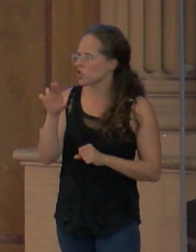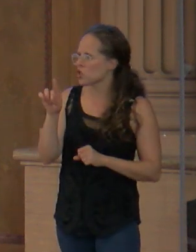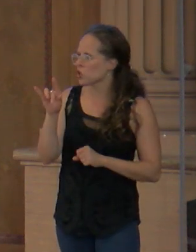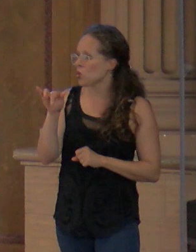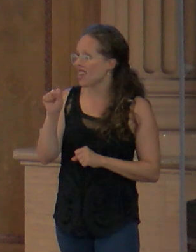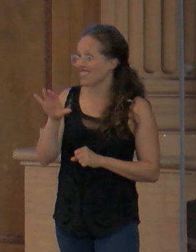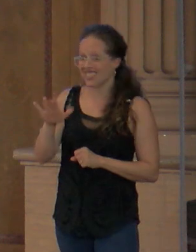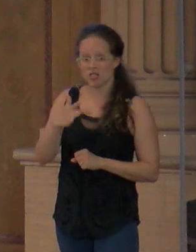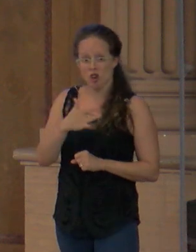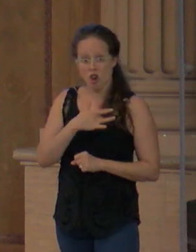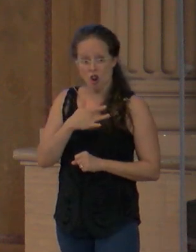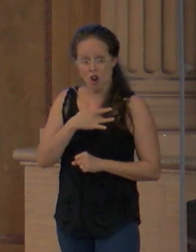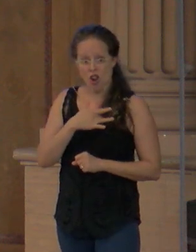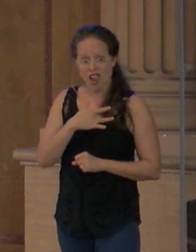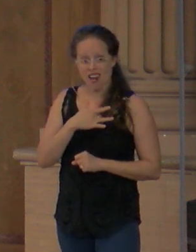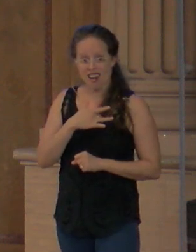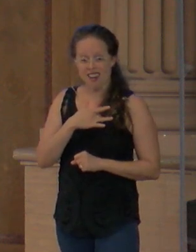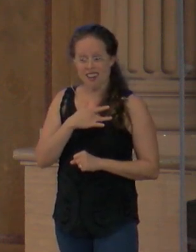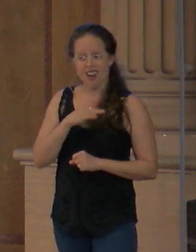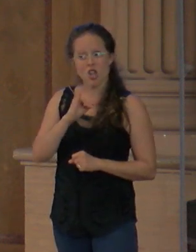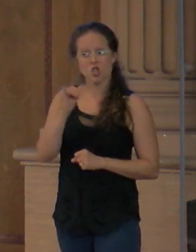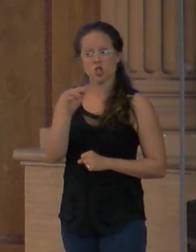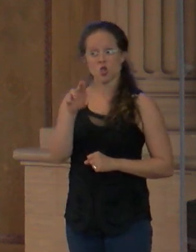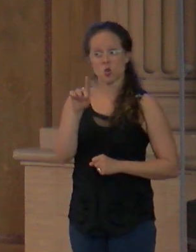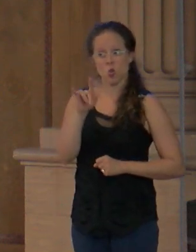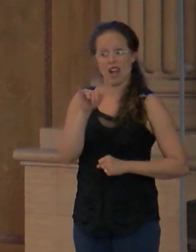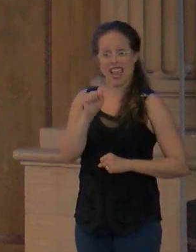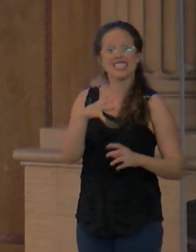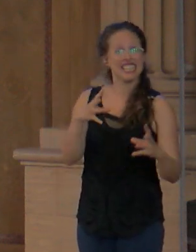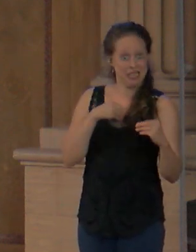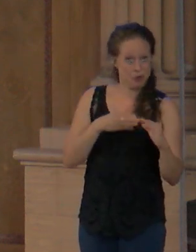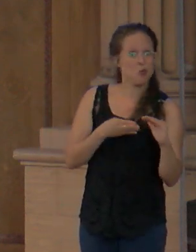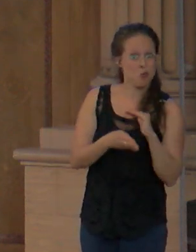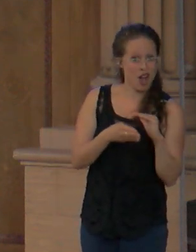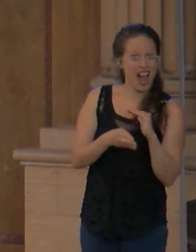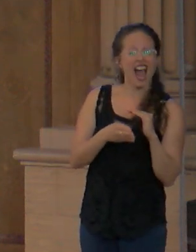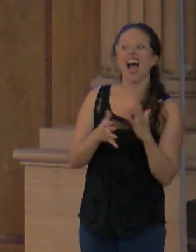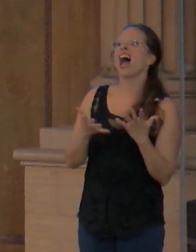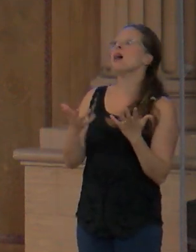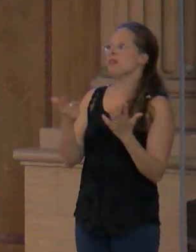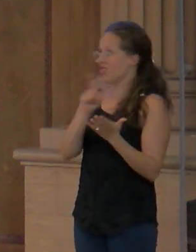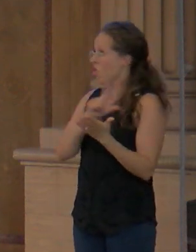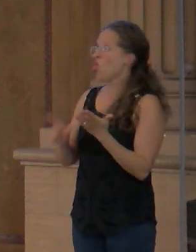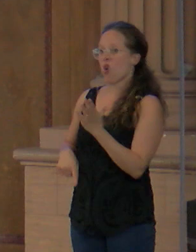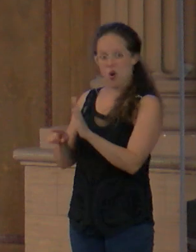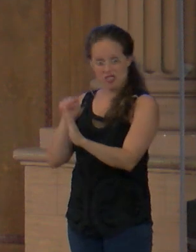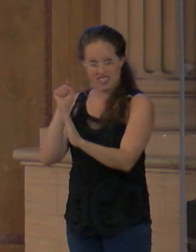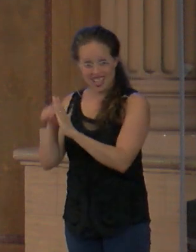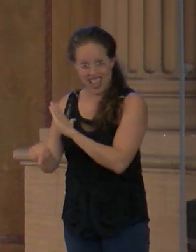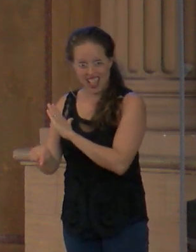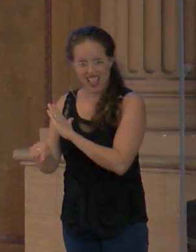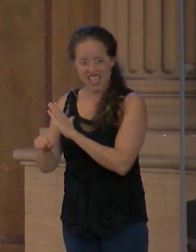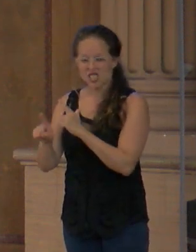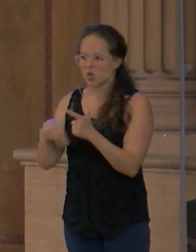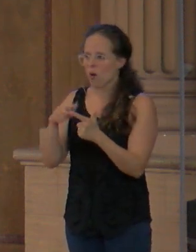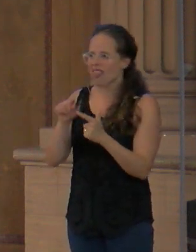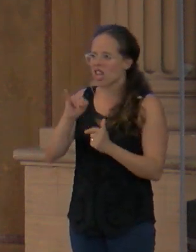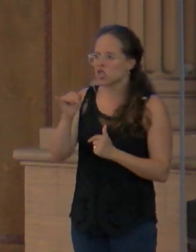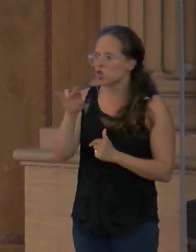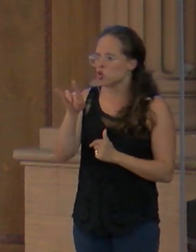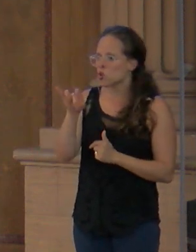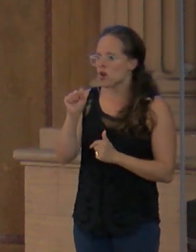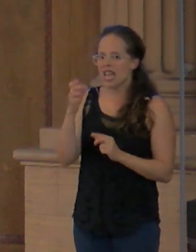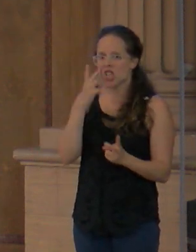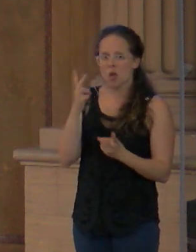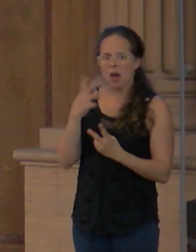and get Jesus arrested. And then when Satan was done with Judas and Judas realized what he had done and started looking for a rope to hang himself, Satan wasn't